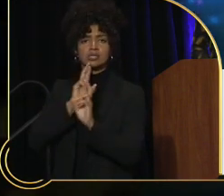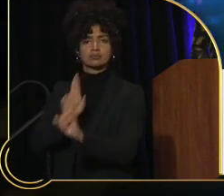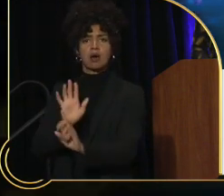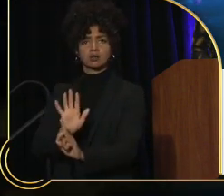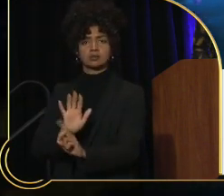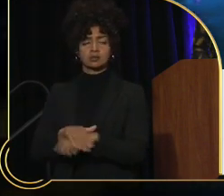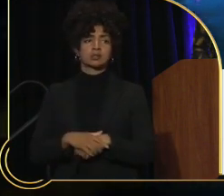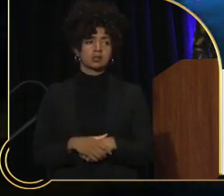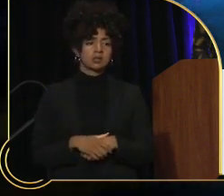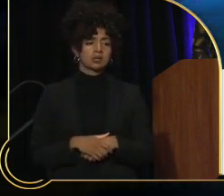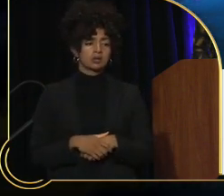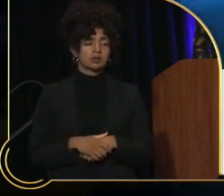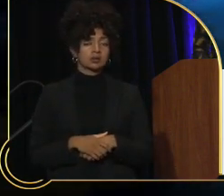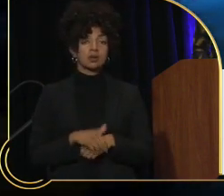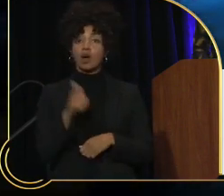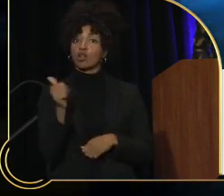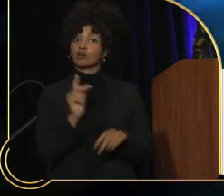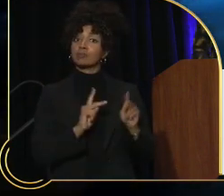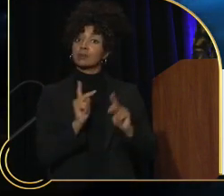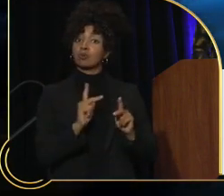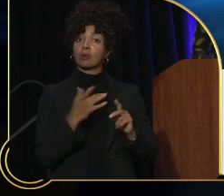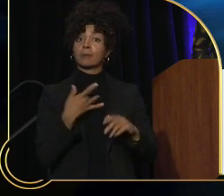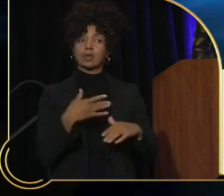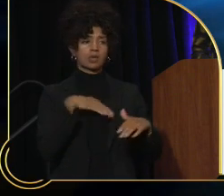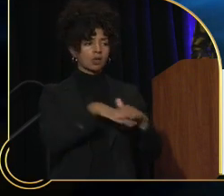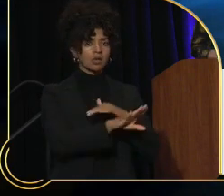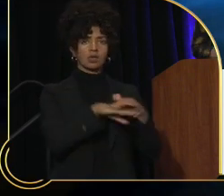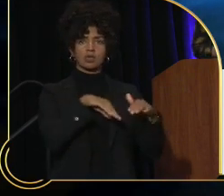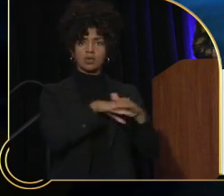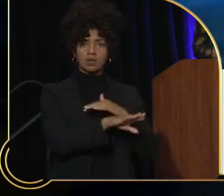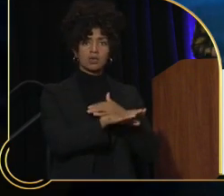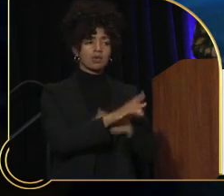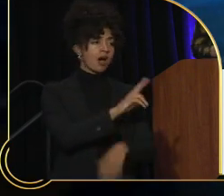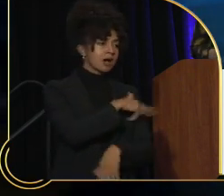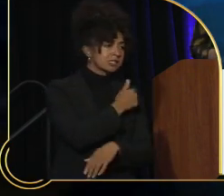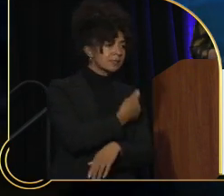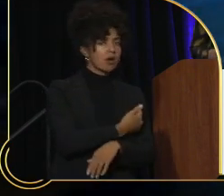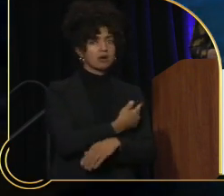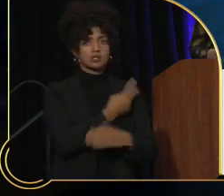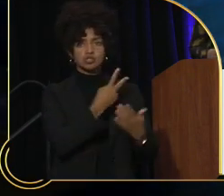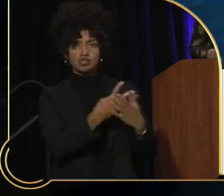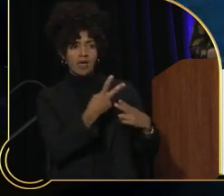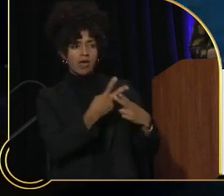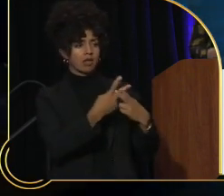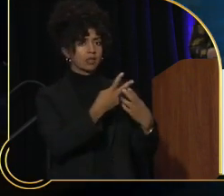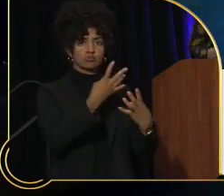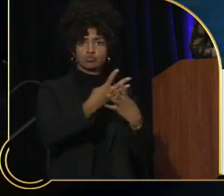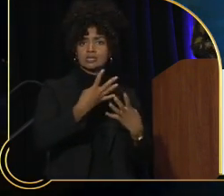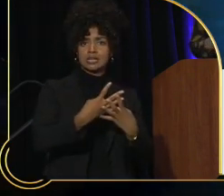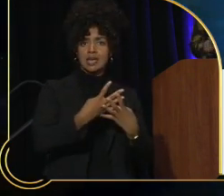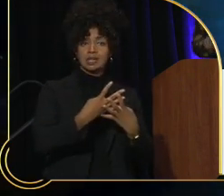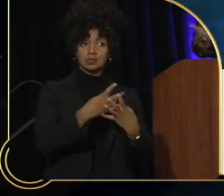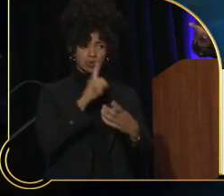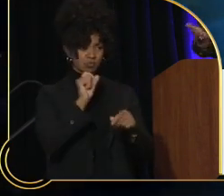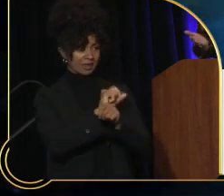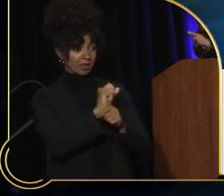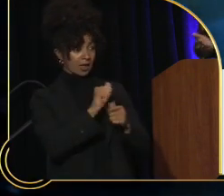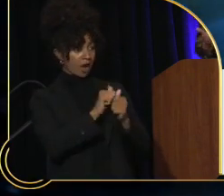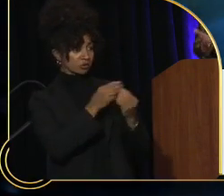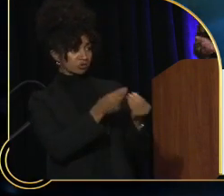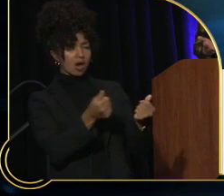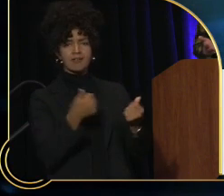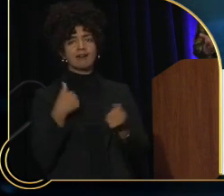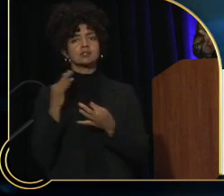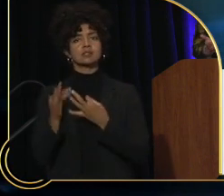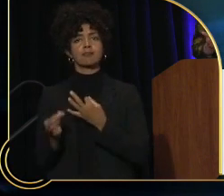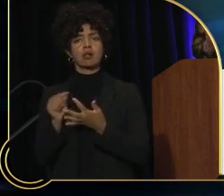They're cycling through hospitals, jails, and prisons when there are simple solutions. Provide the home and